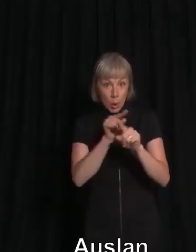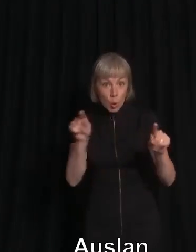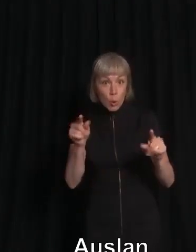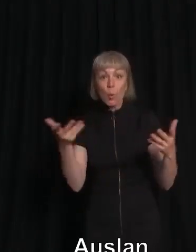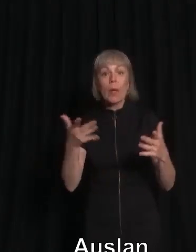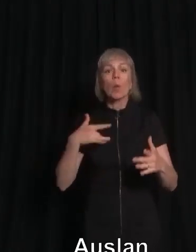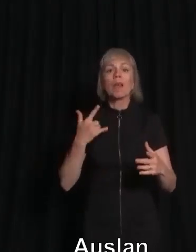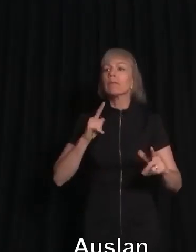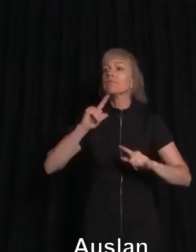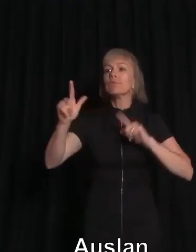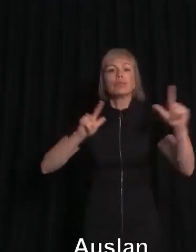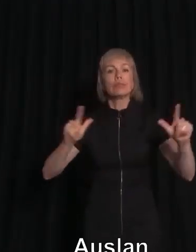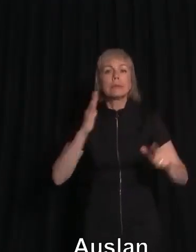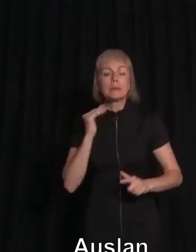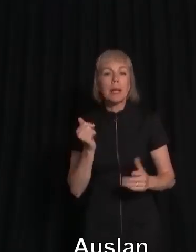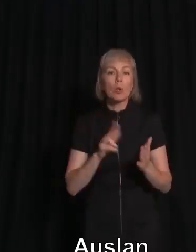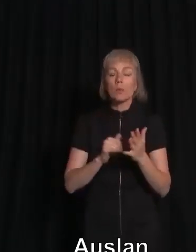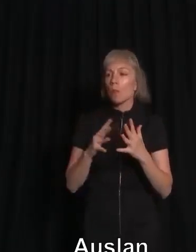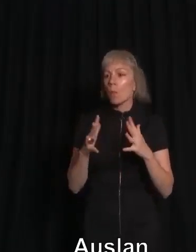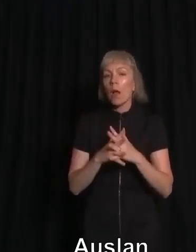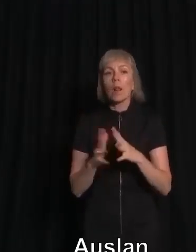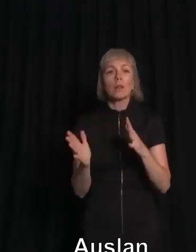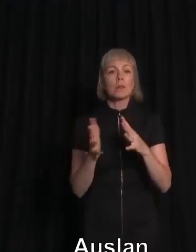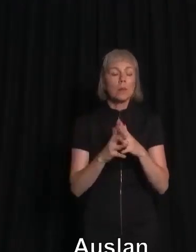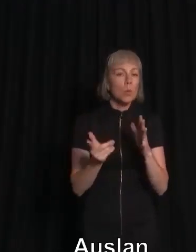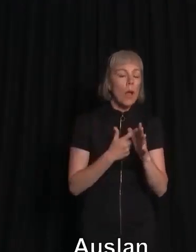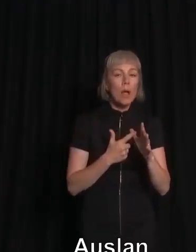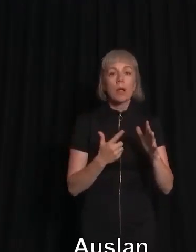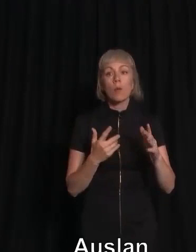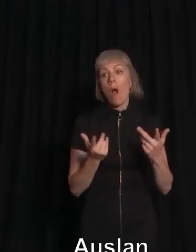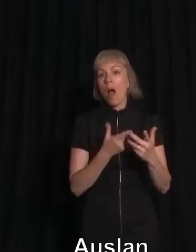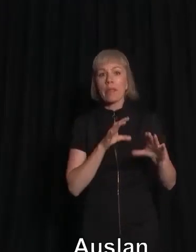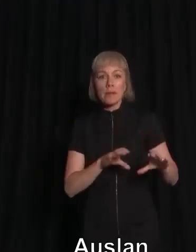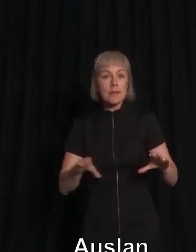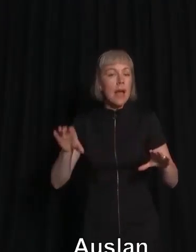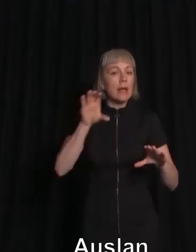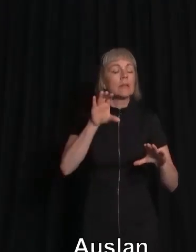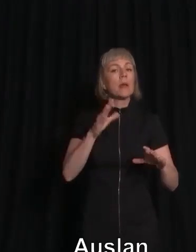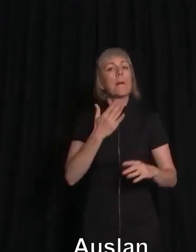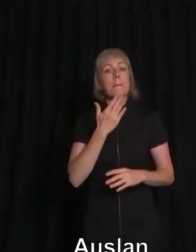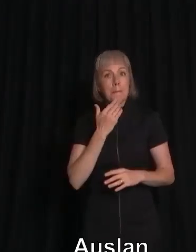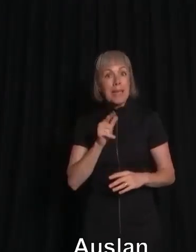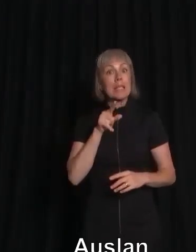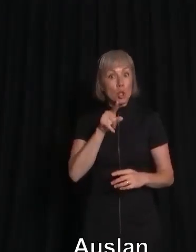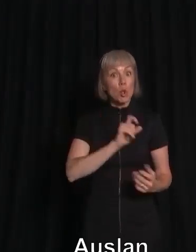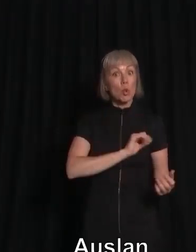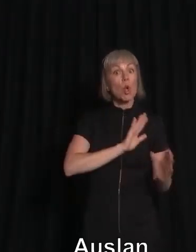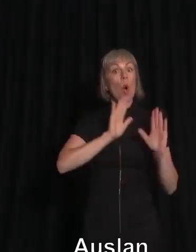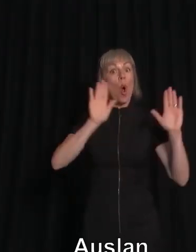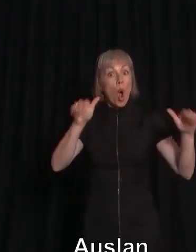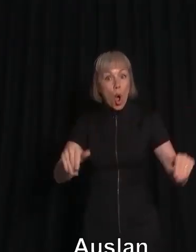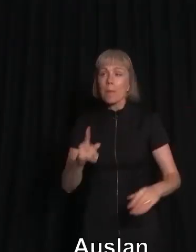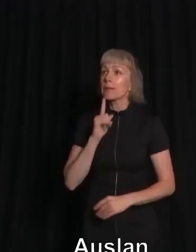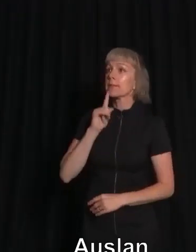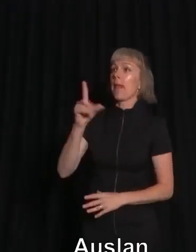you live, whether it's New South Wales or Western Australia or any other state or territory, and say to your governments that they should